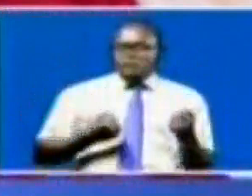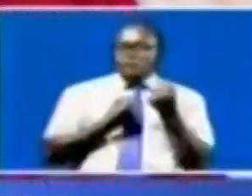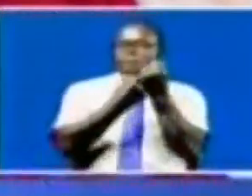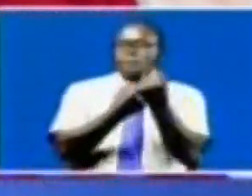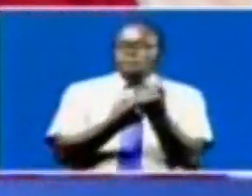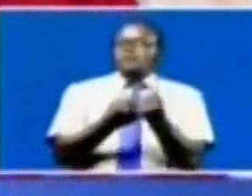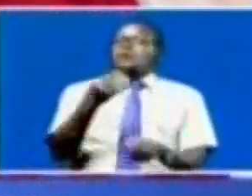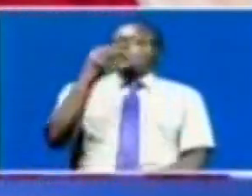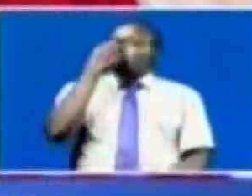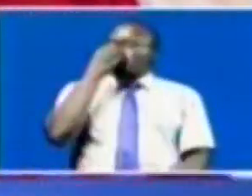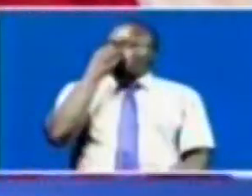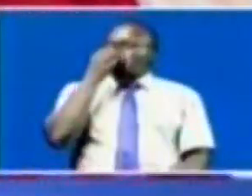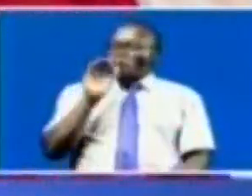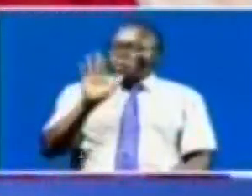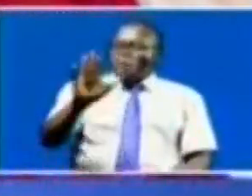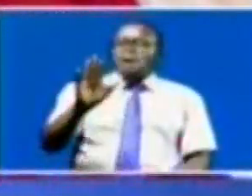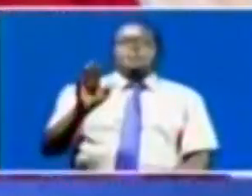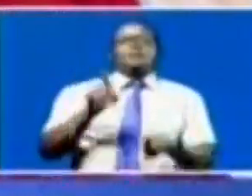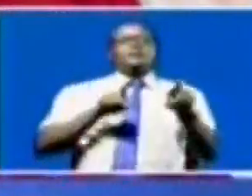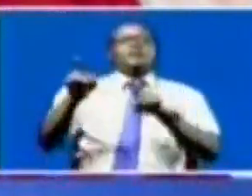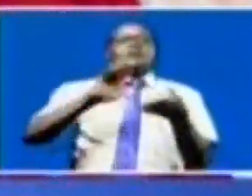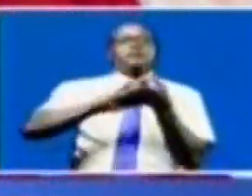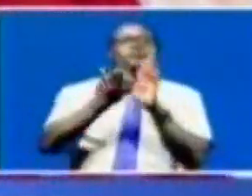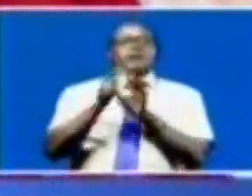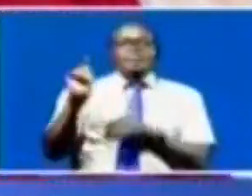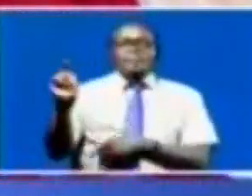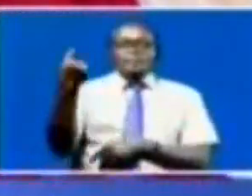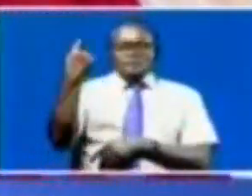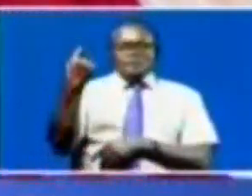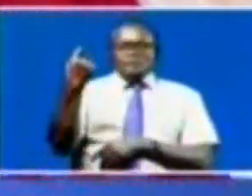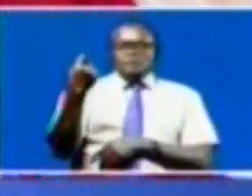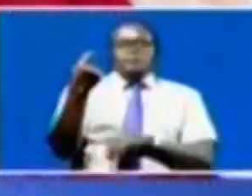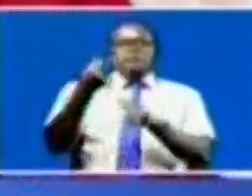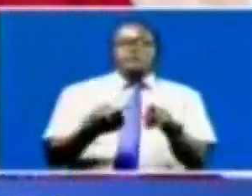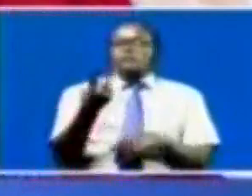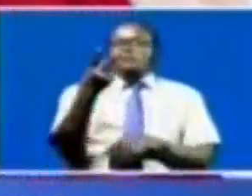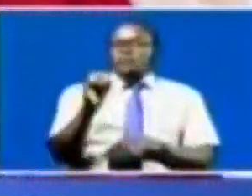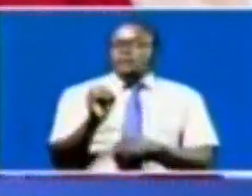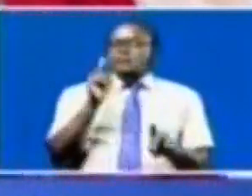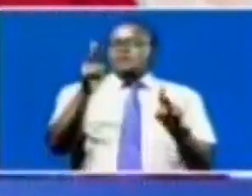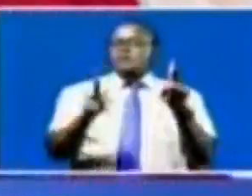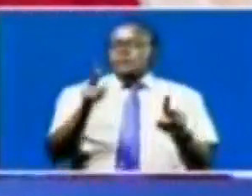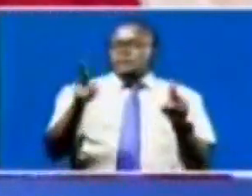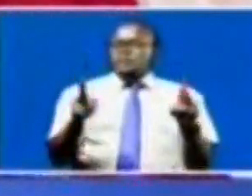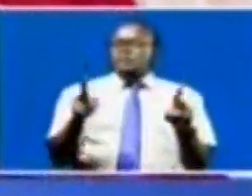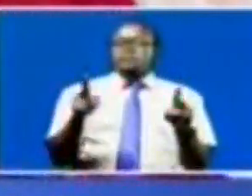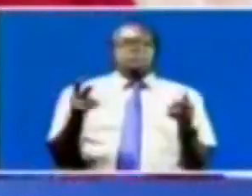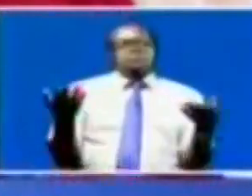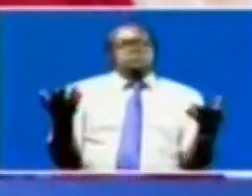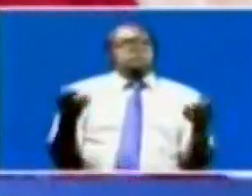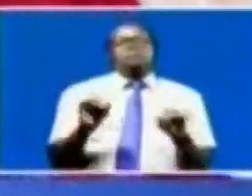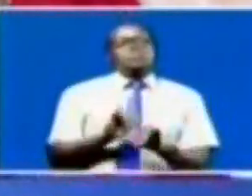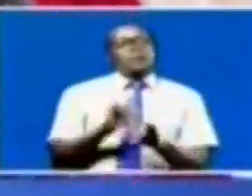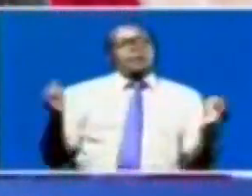Ruto on his journey to be the President of the Republic of Kenya from 2022. And no amount of